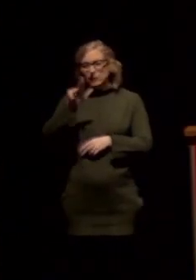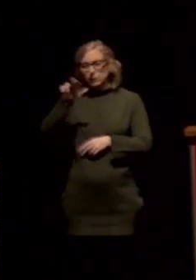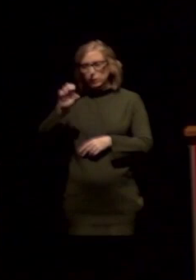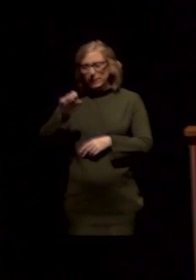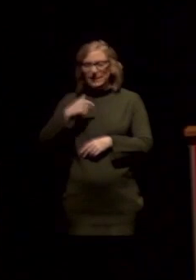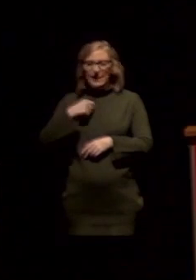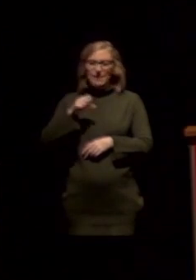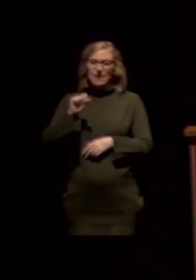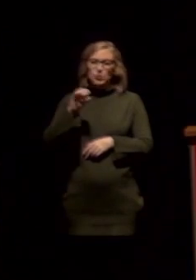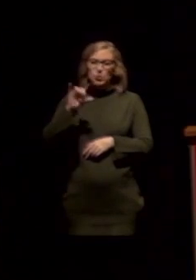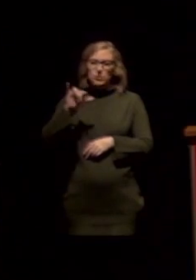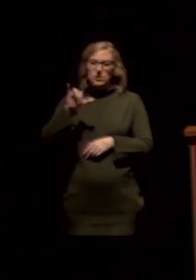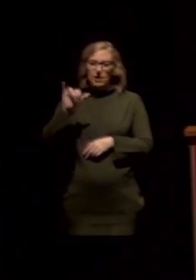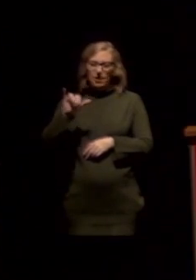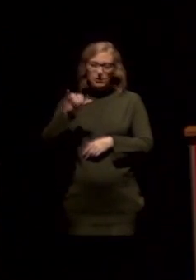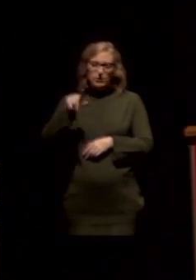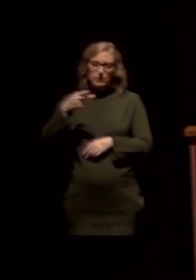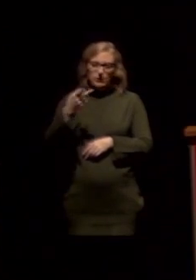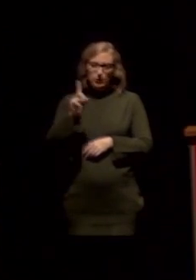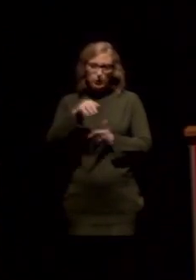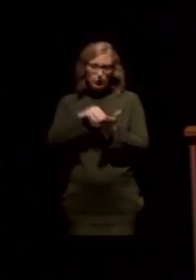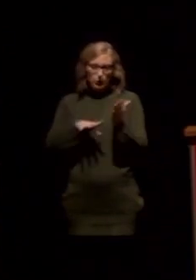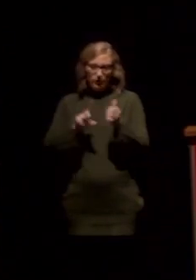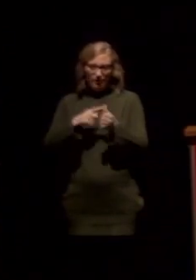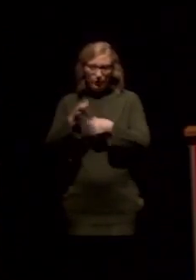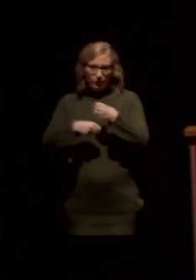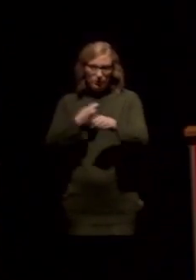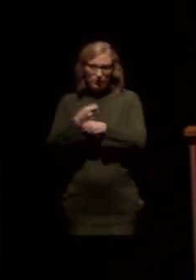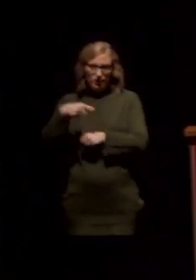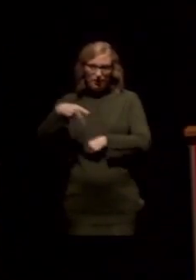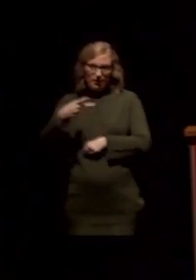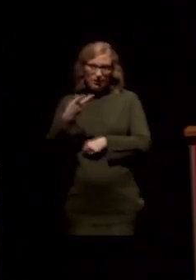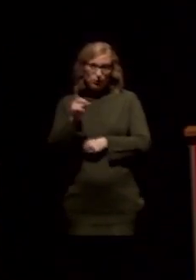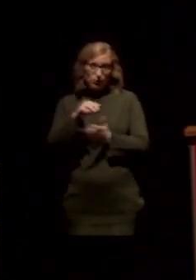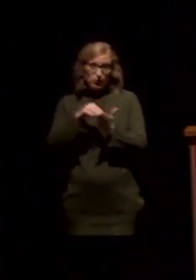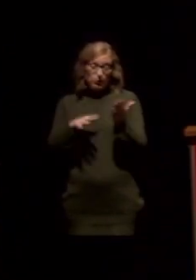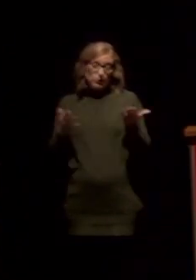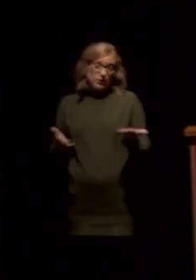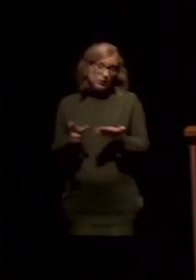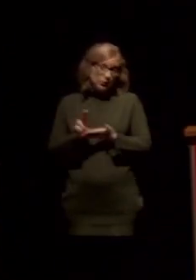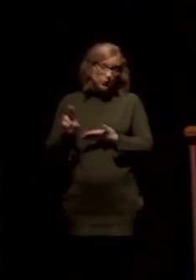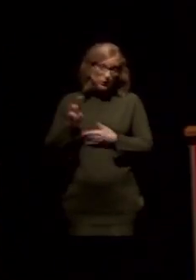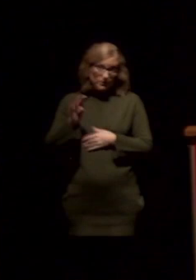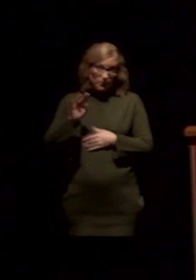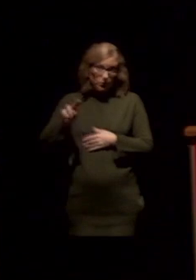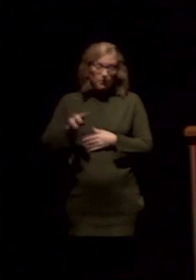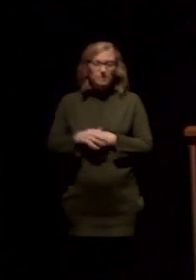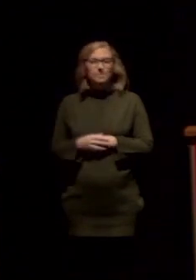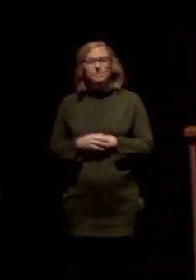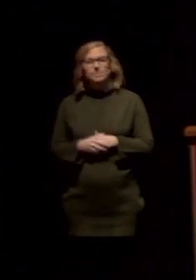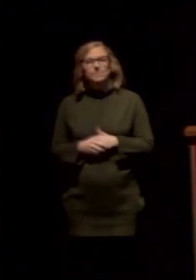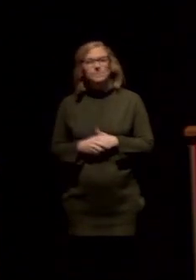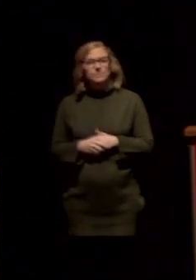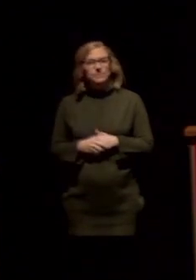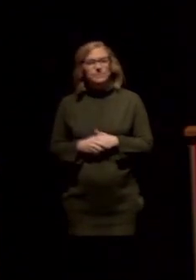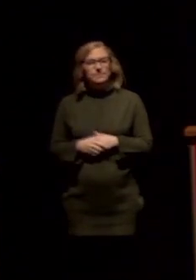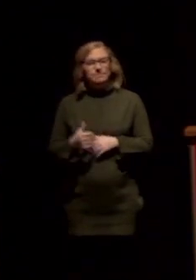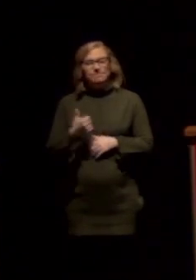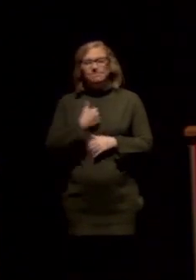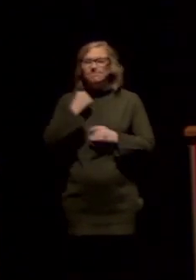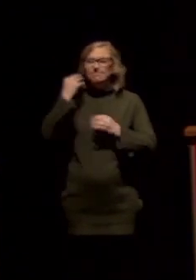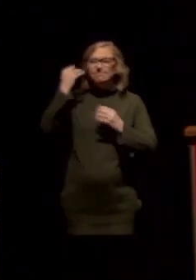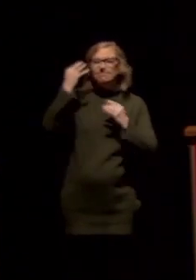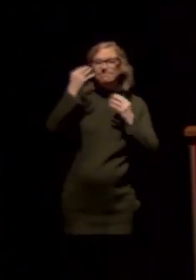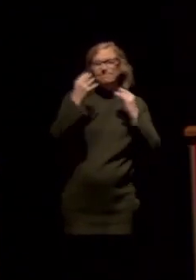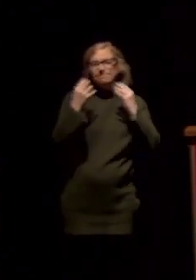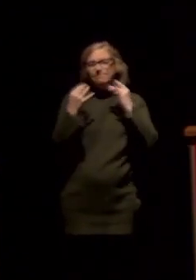sociology PhD student. I'm a first-year PhD student here at University of Minnesota. And so I have been thinking a